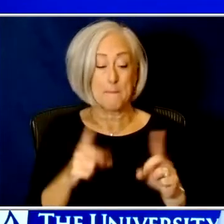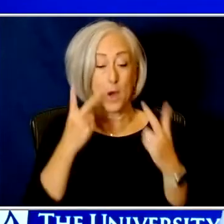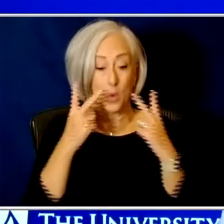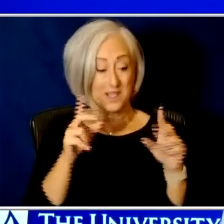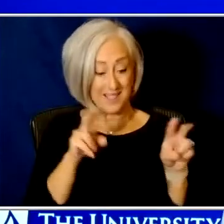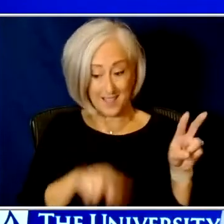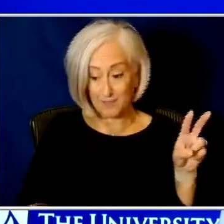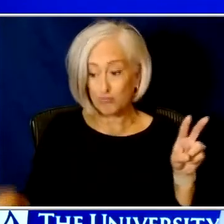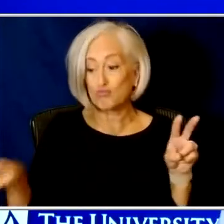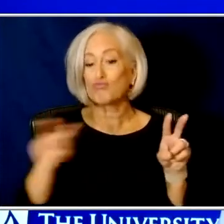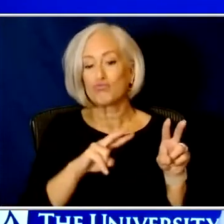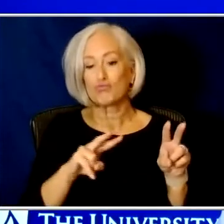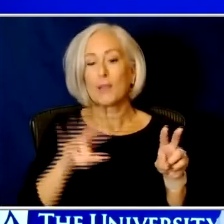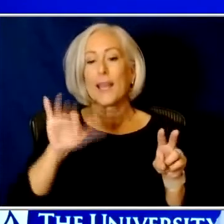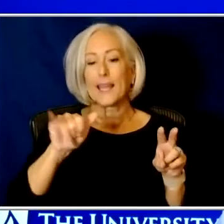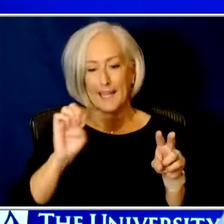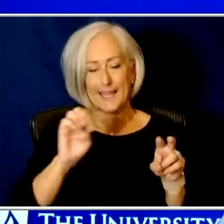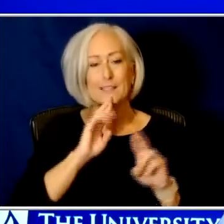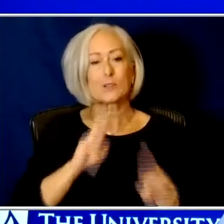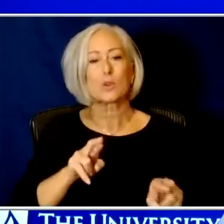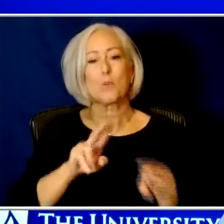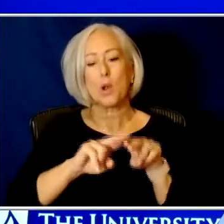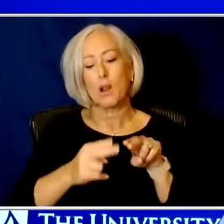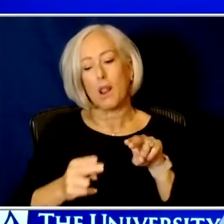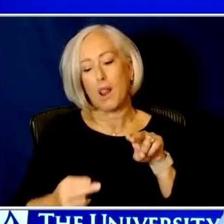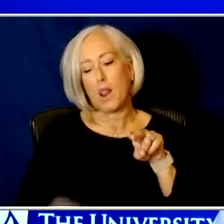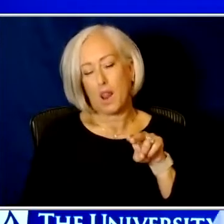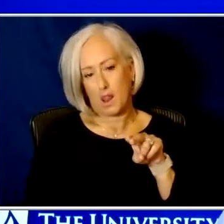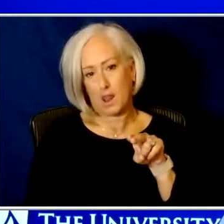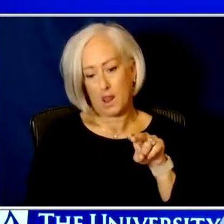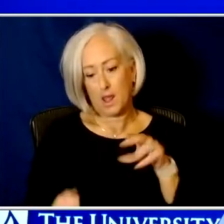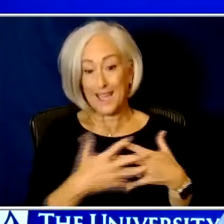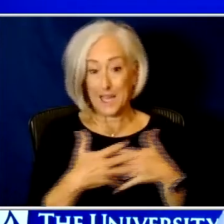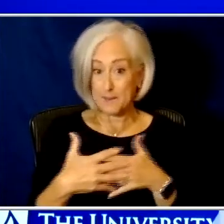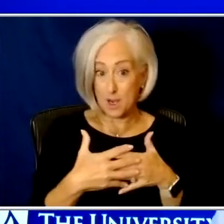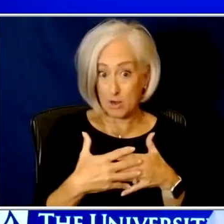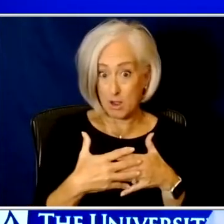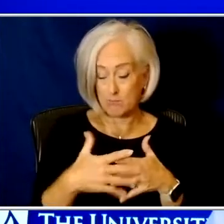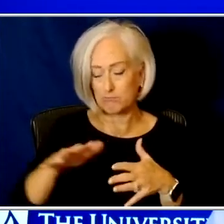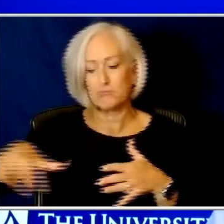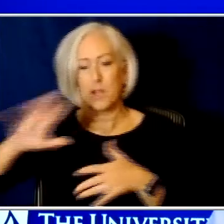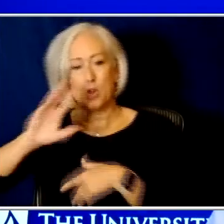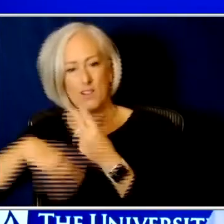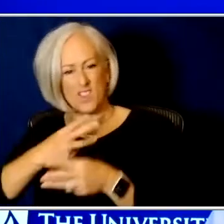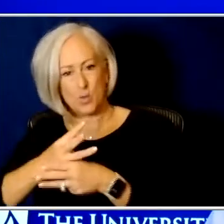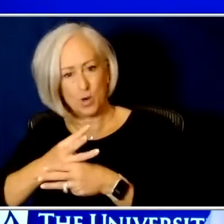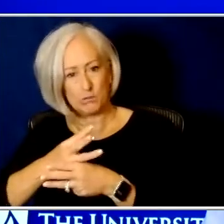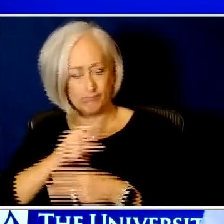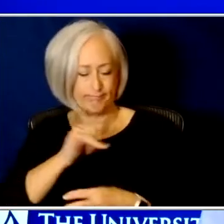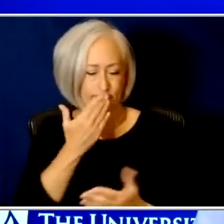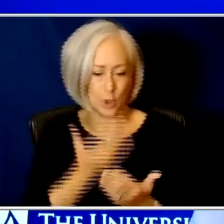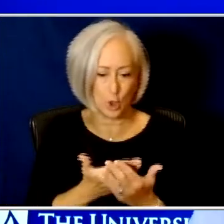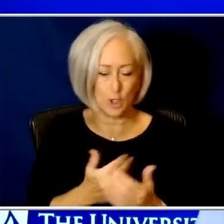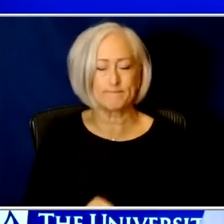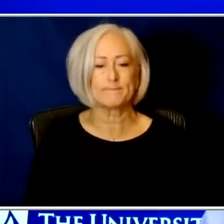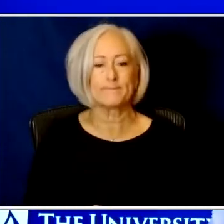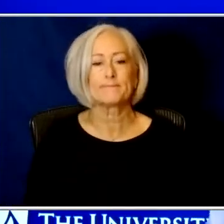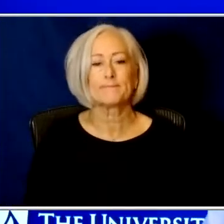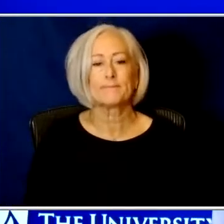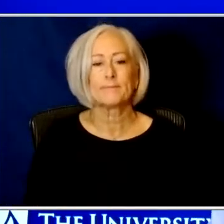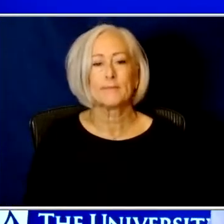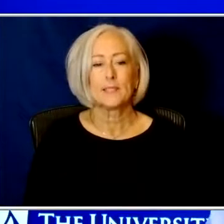all thank is good you. now. Yeah, Okay. so yeah. I see you taking a look at the screen to see what it looks like. I am. I'm like, I don't want to look, but all is right in the world. You guys are all Yeah, clothed. okay,